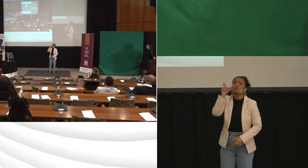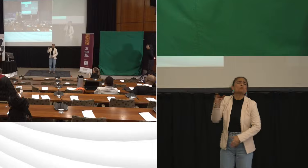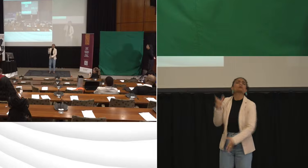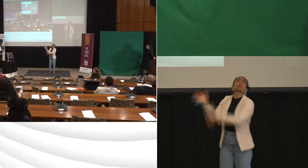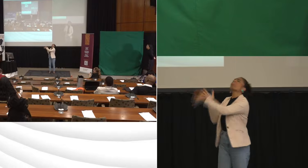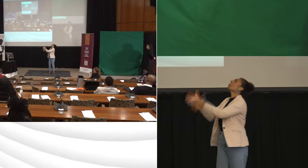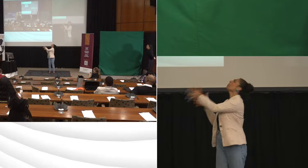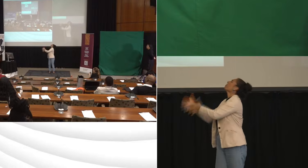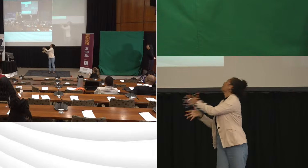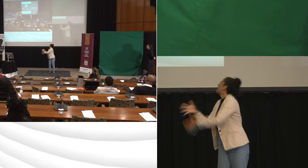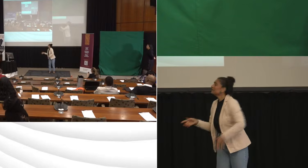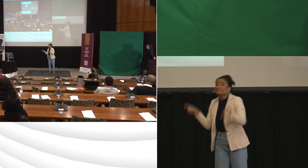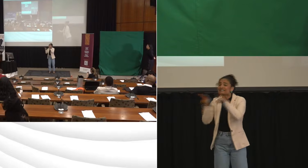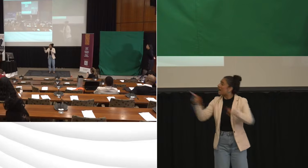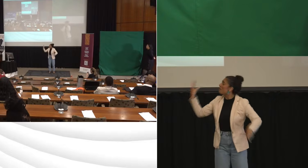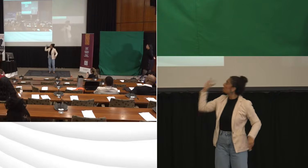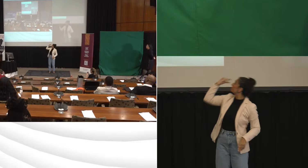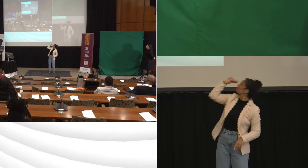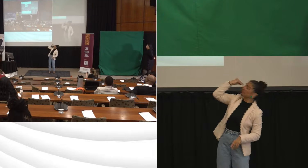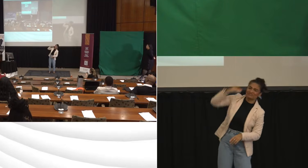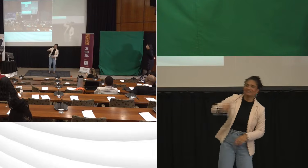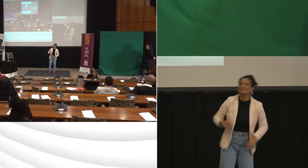So well done for that.